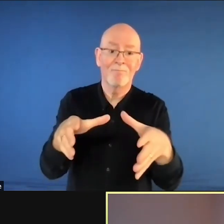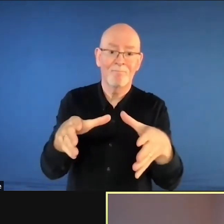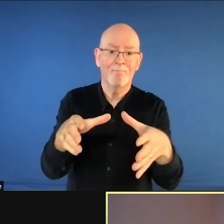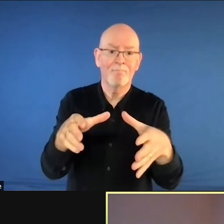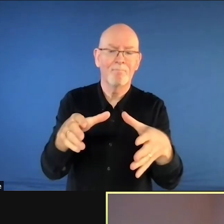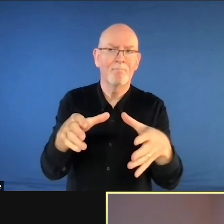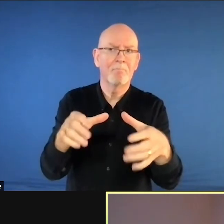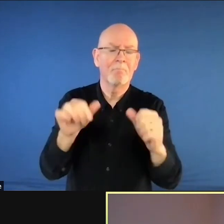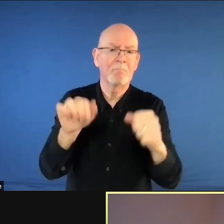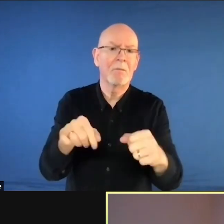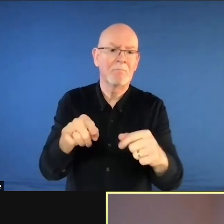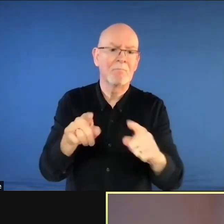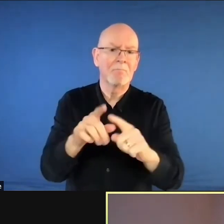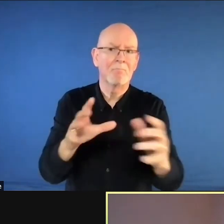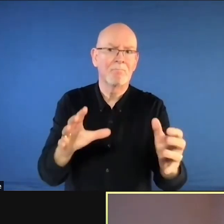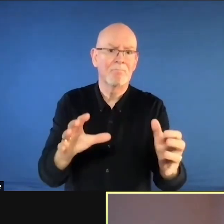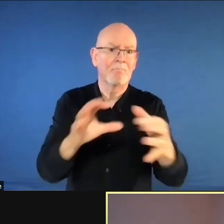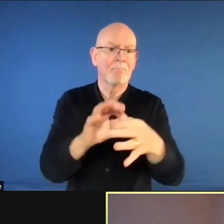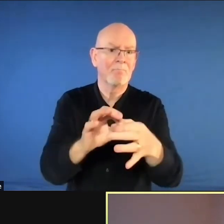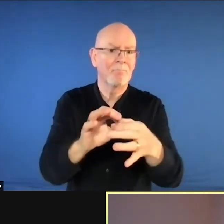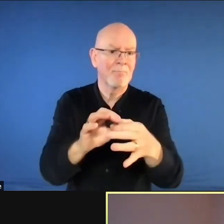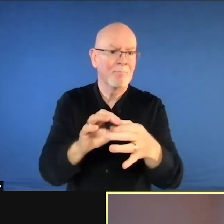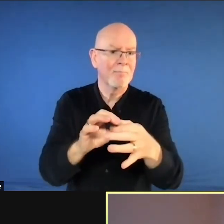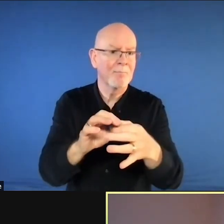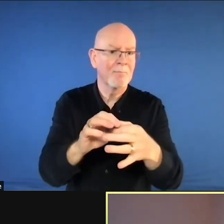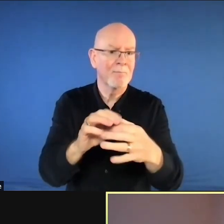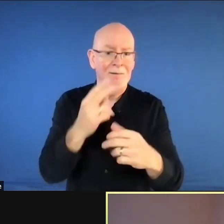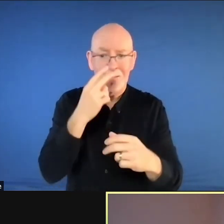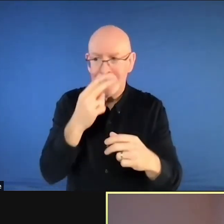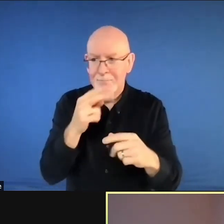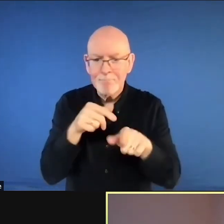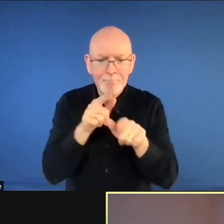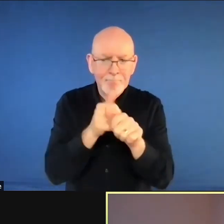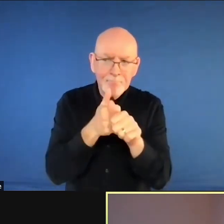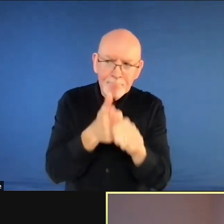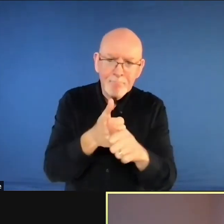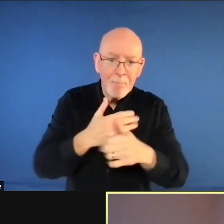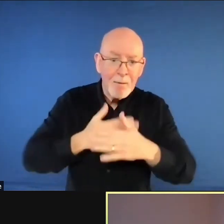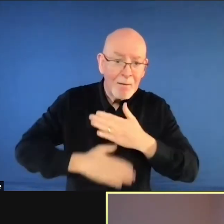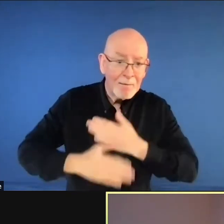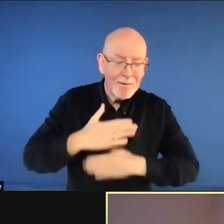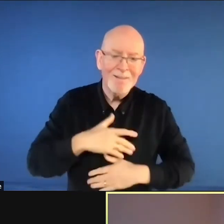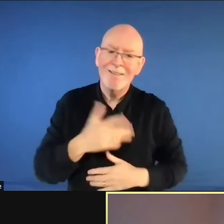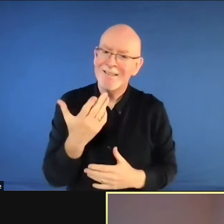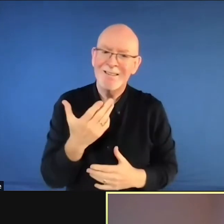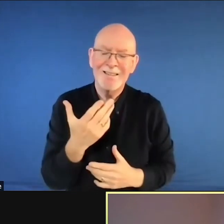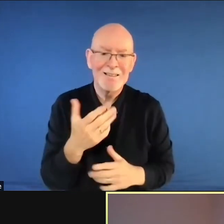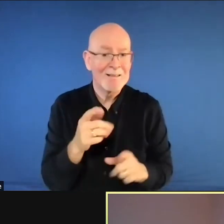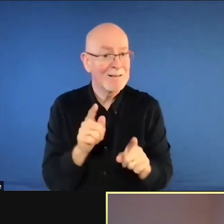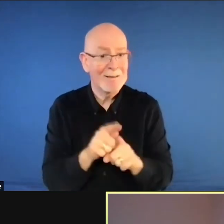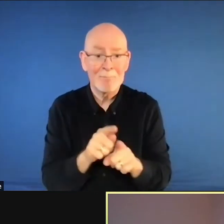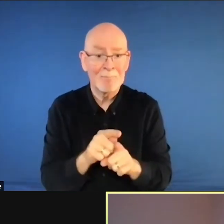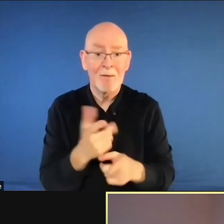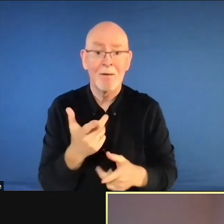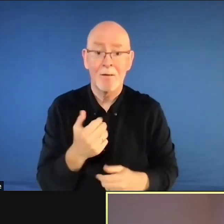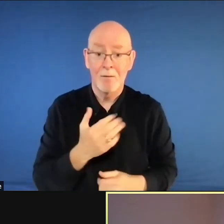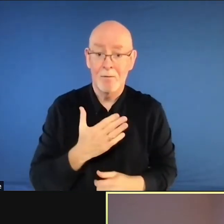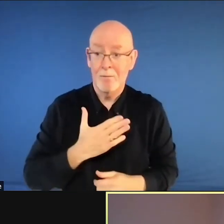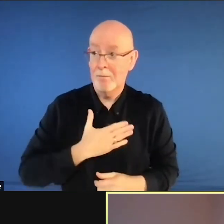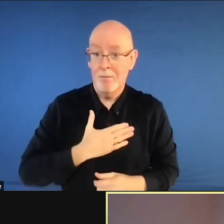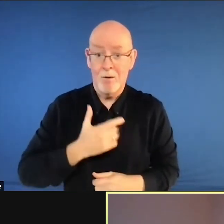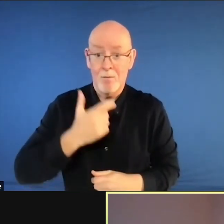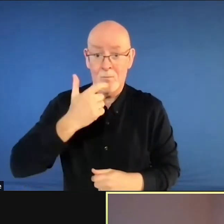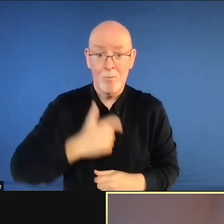our role with regards to protecting such population groups, we would of